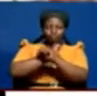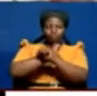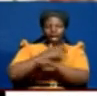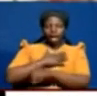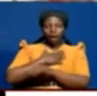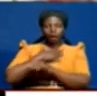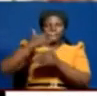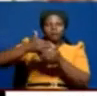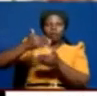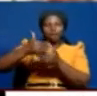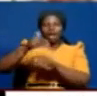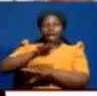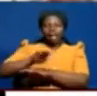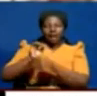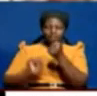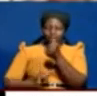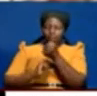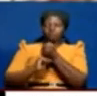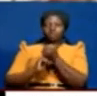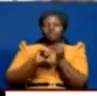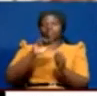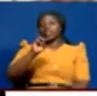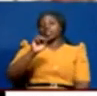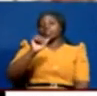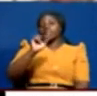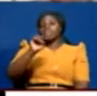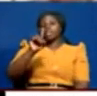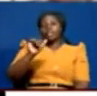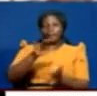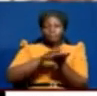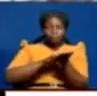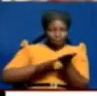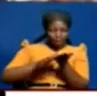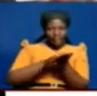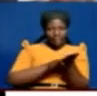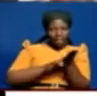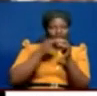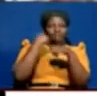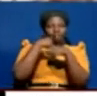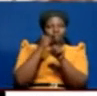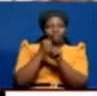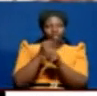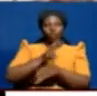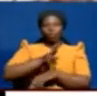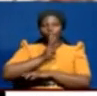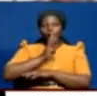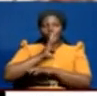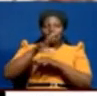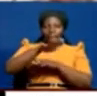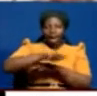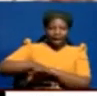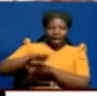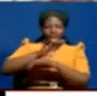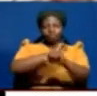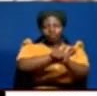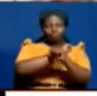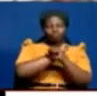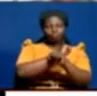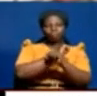support the Manda base in executing maritime defense within an already